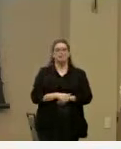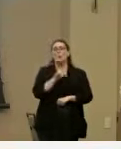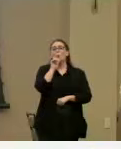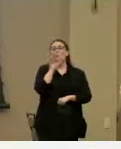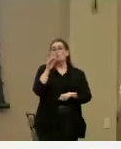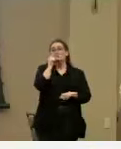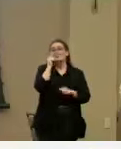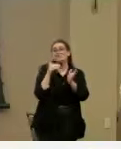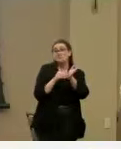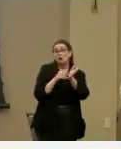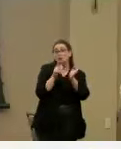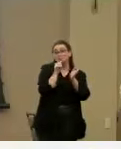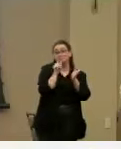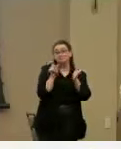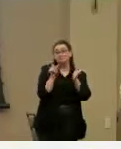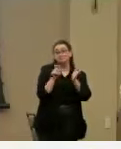your dermatologist?